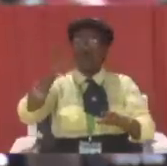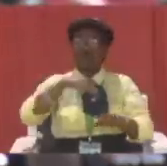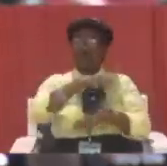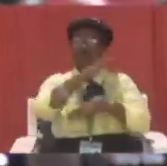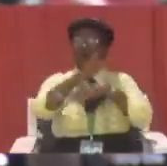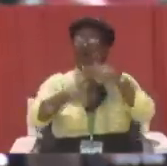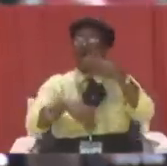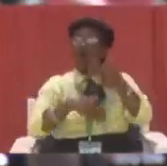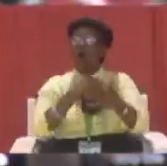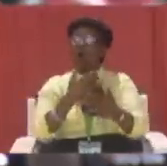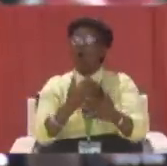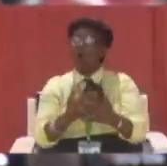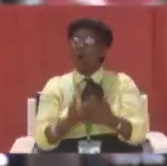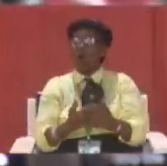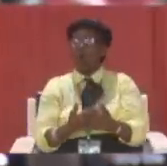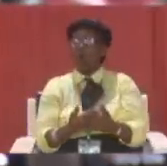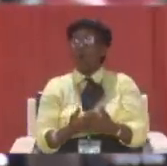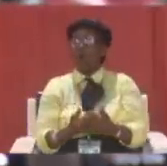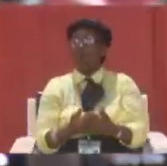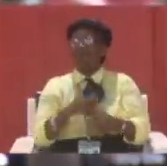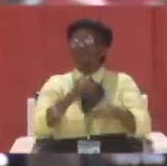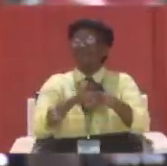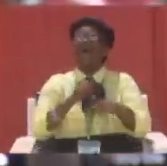I pray for someone here today